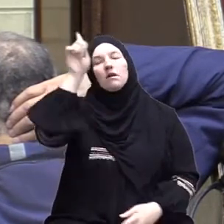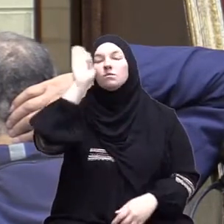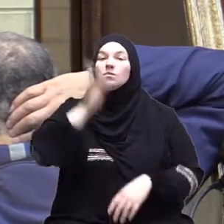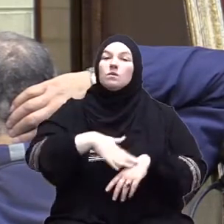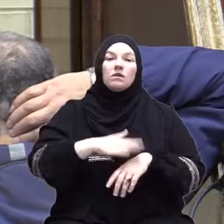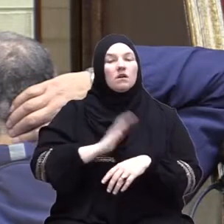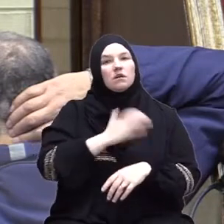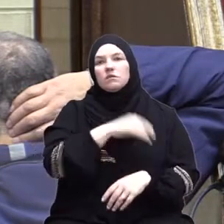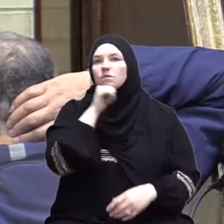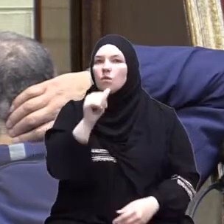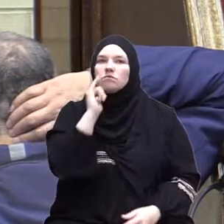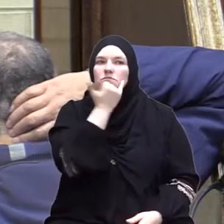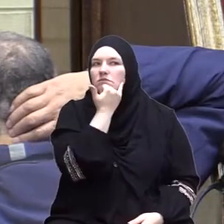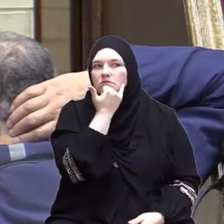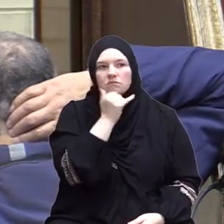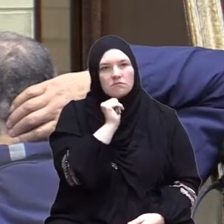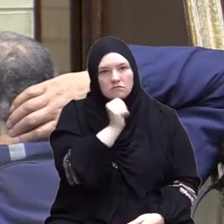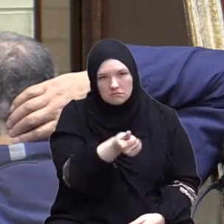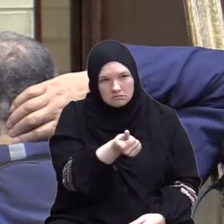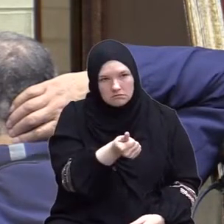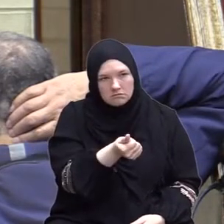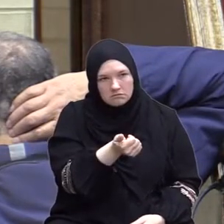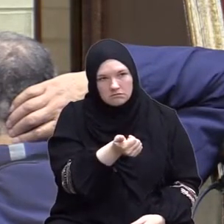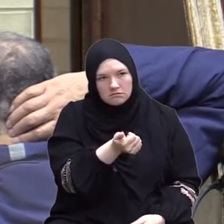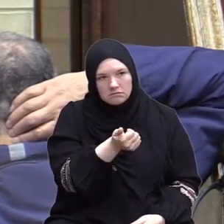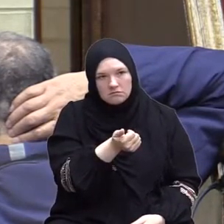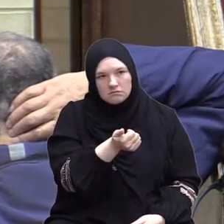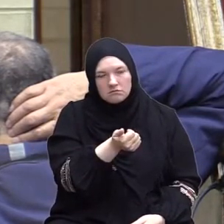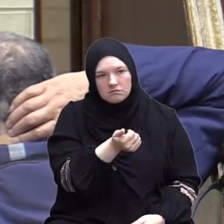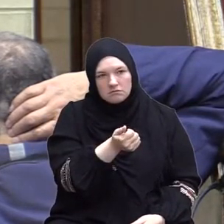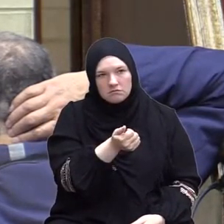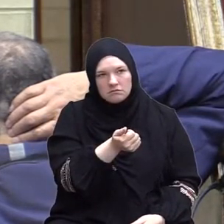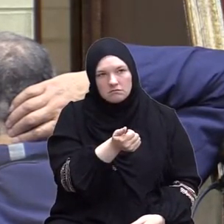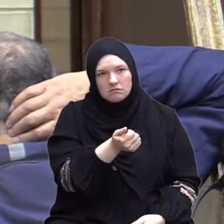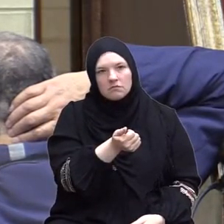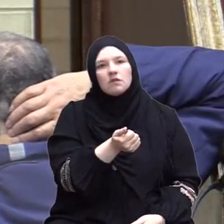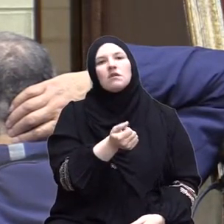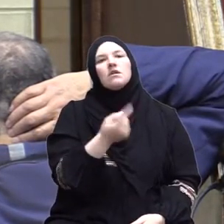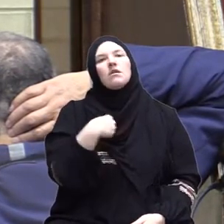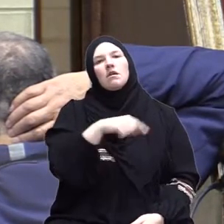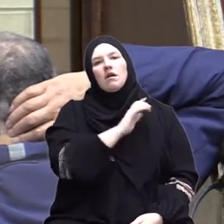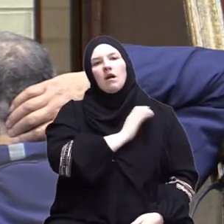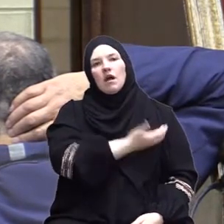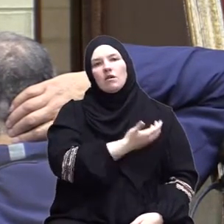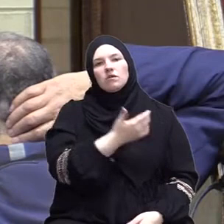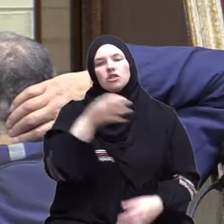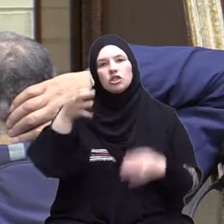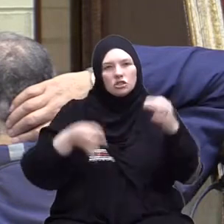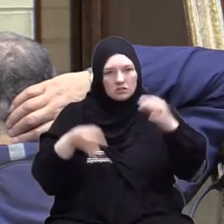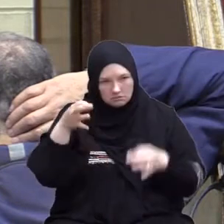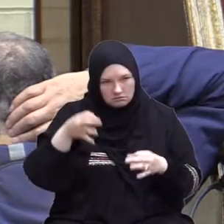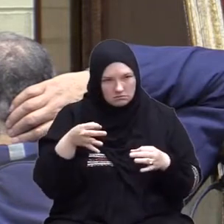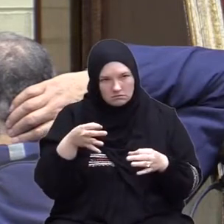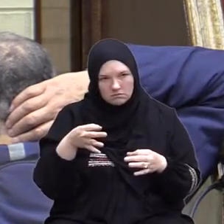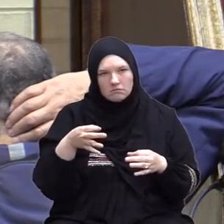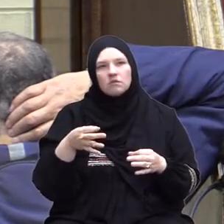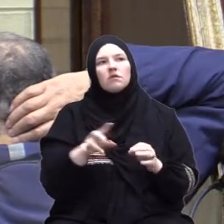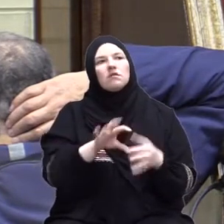Allah warned us not to fall in. We fall in the same hole. So our